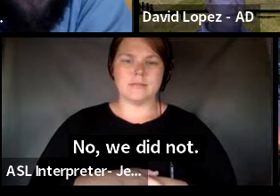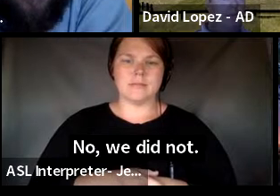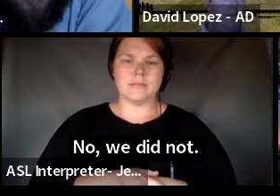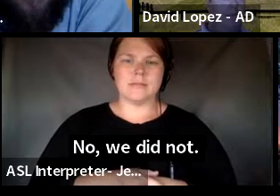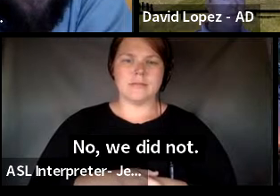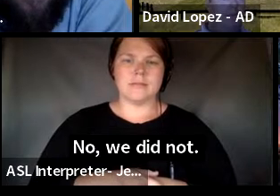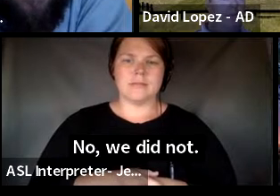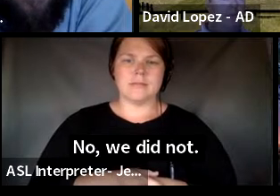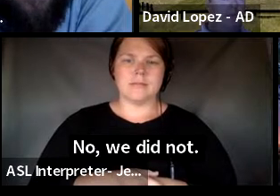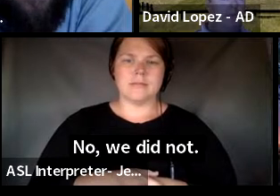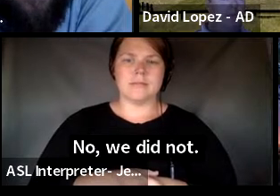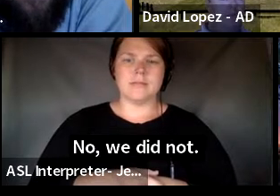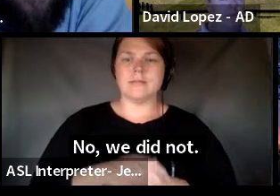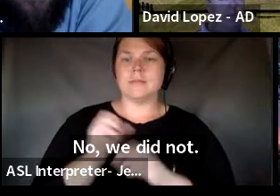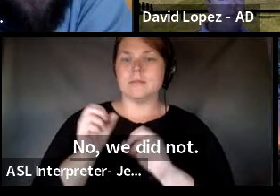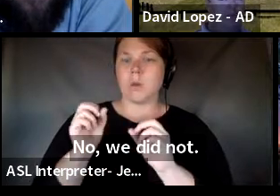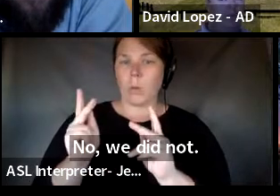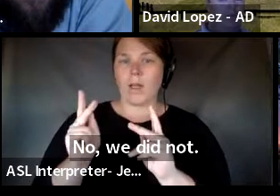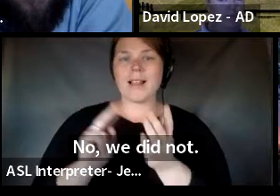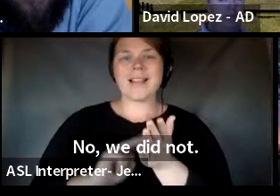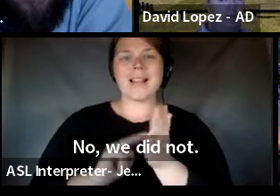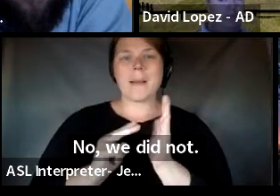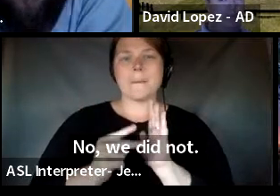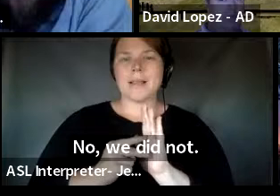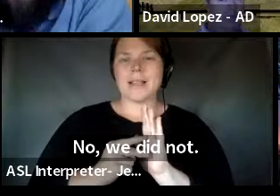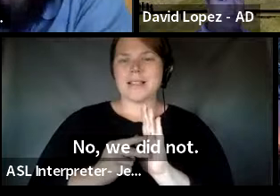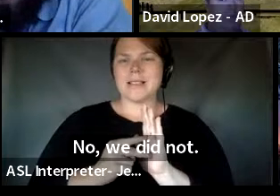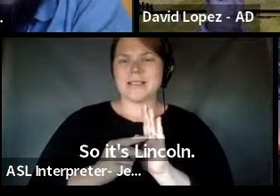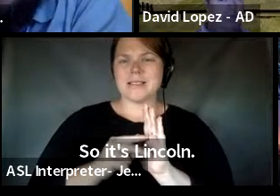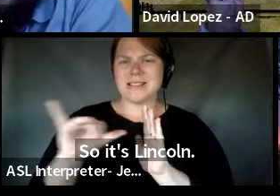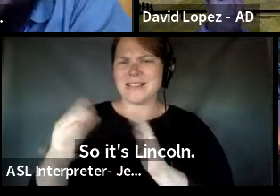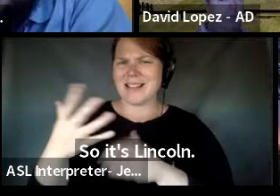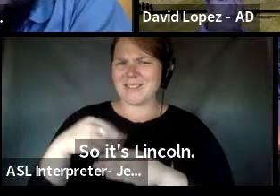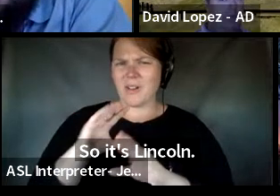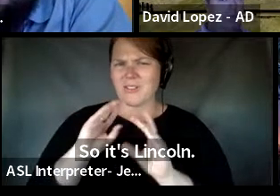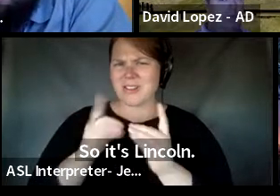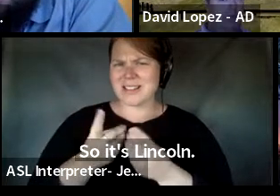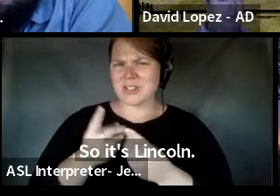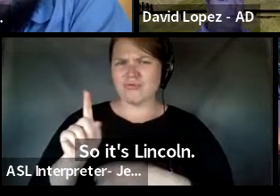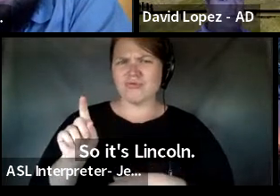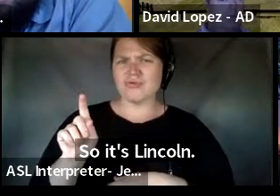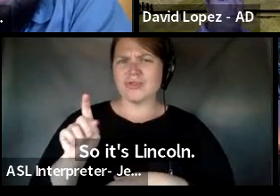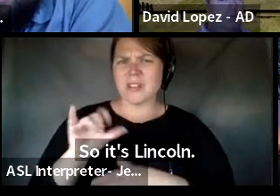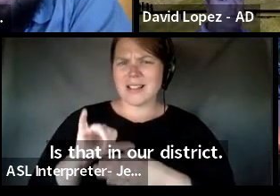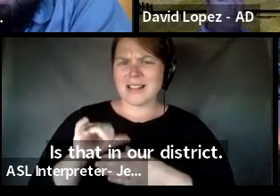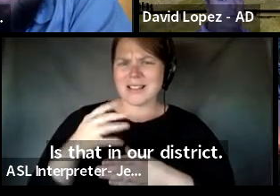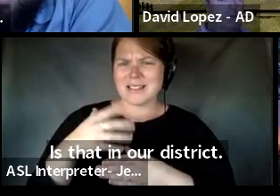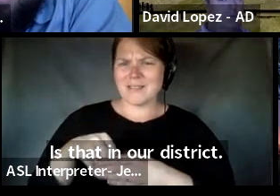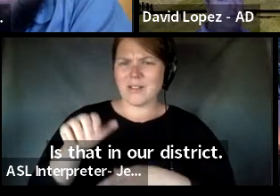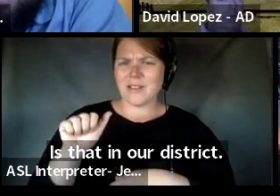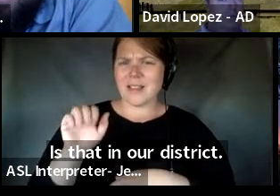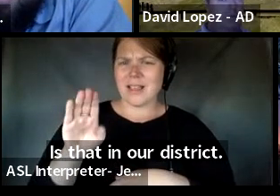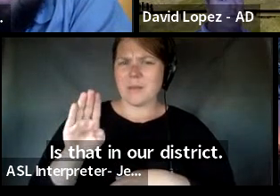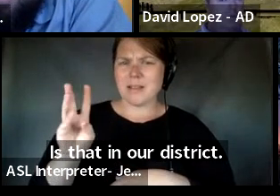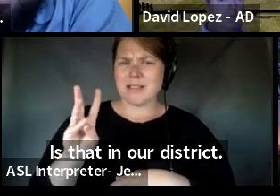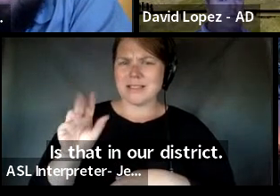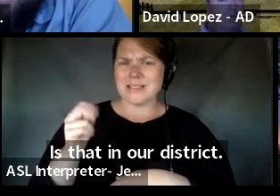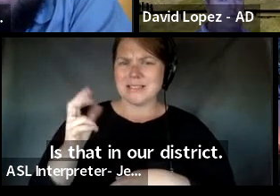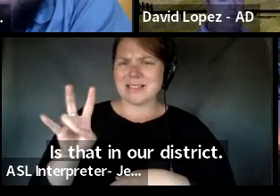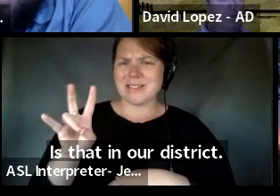so it's Lincoln, is that in our district? Is that in the AB617